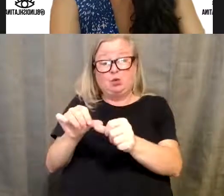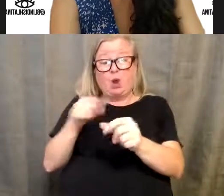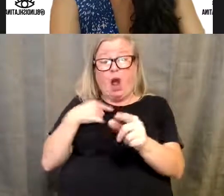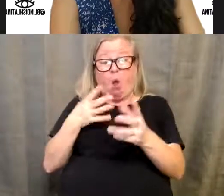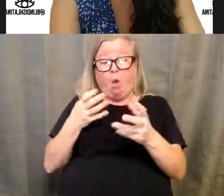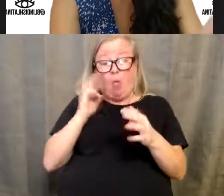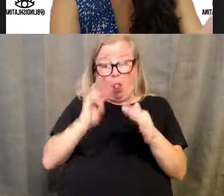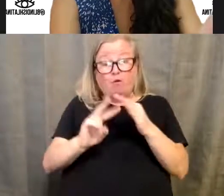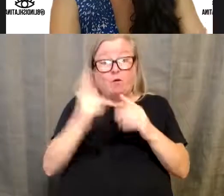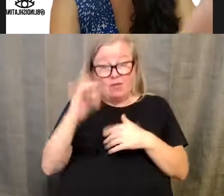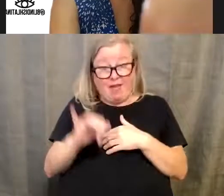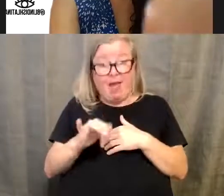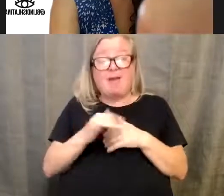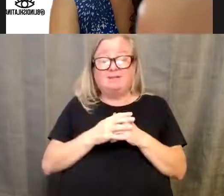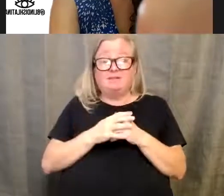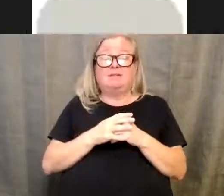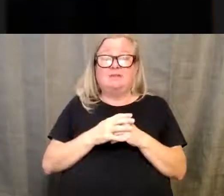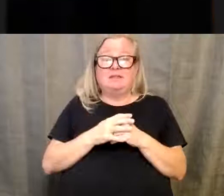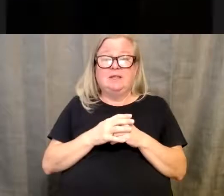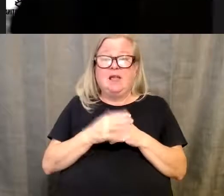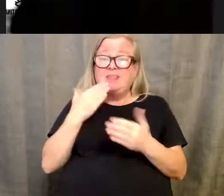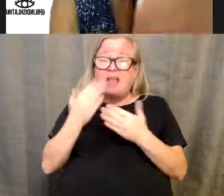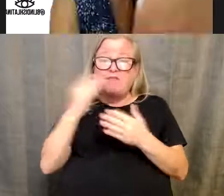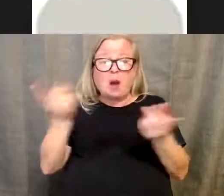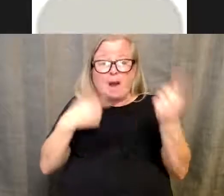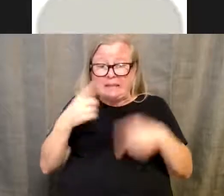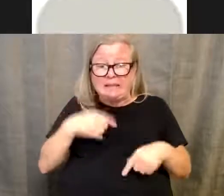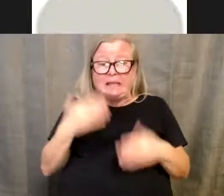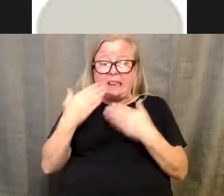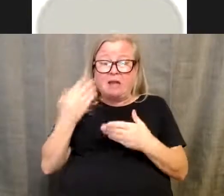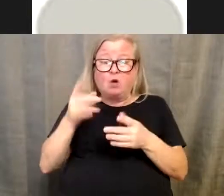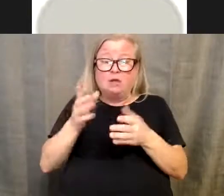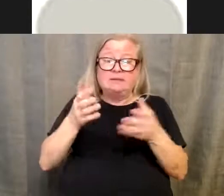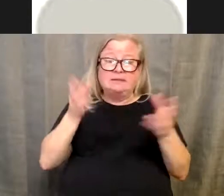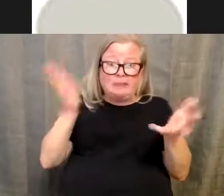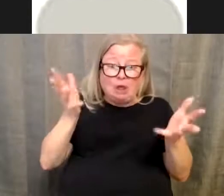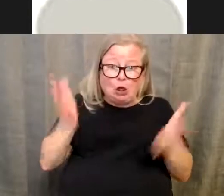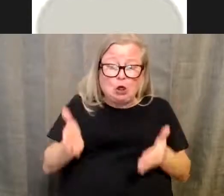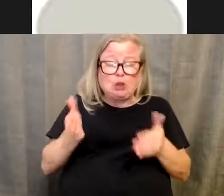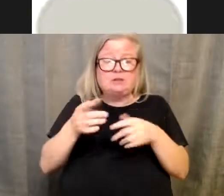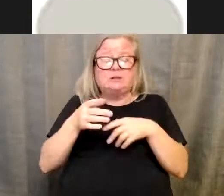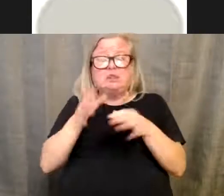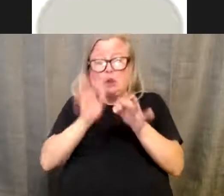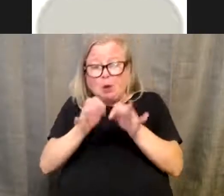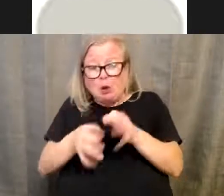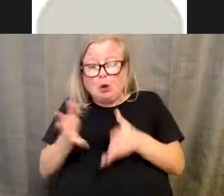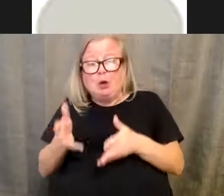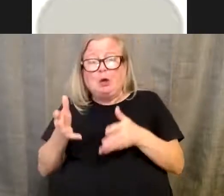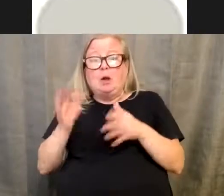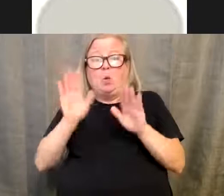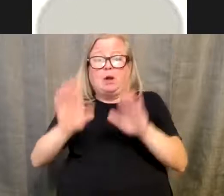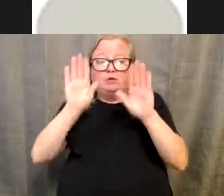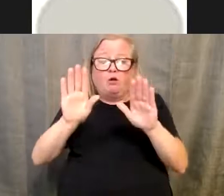to that. And again, thank you all for coming. Thank you for our speakers, our interpreters, our